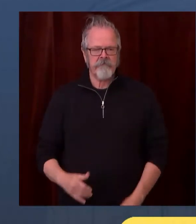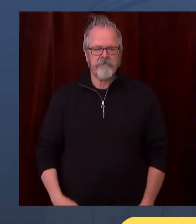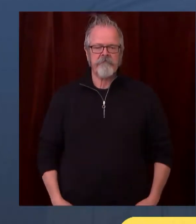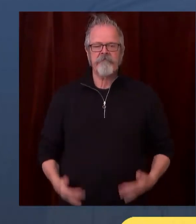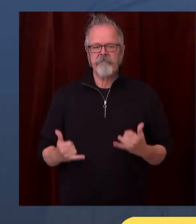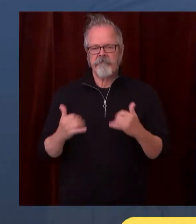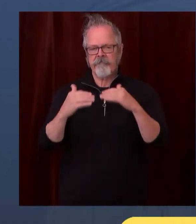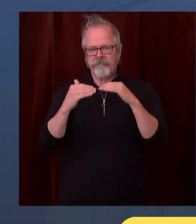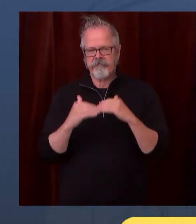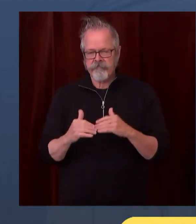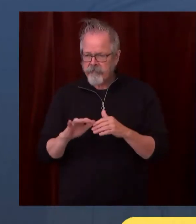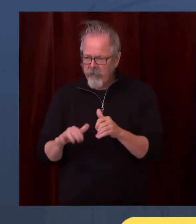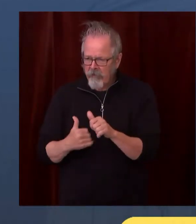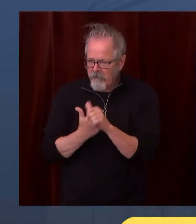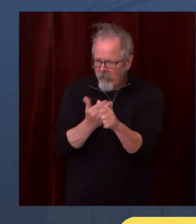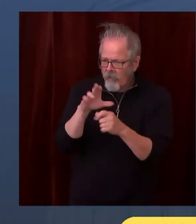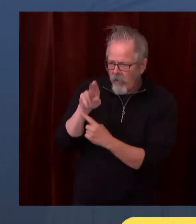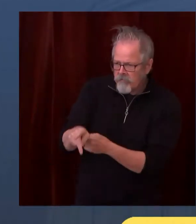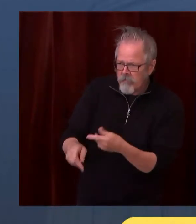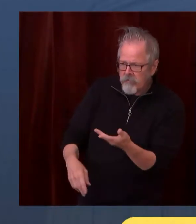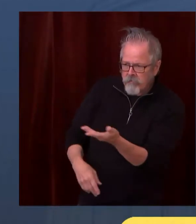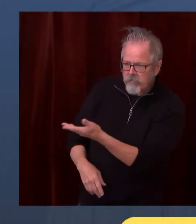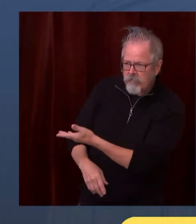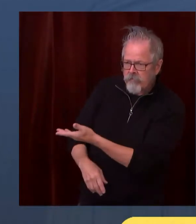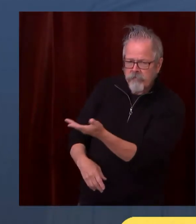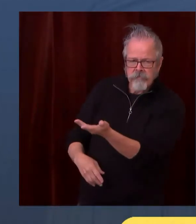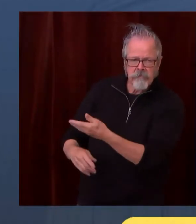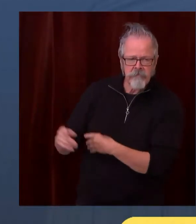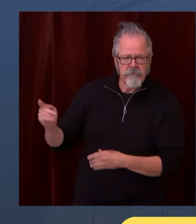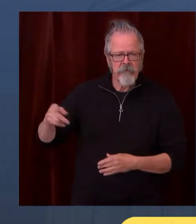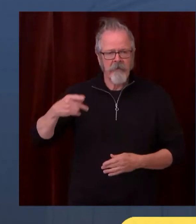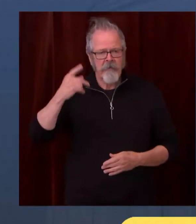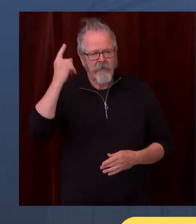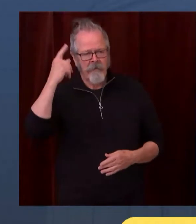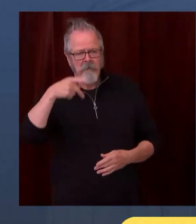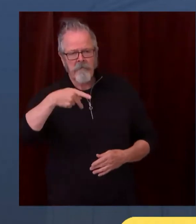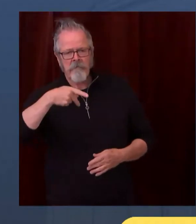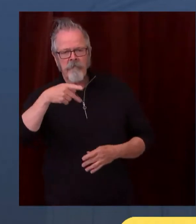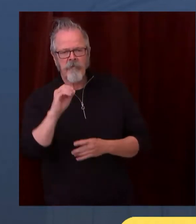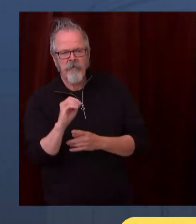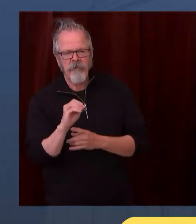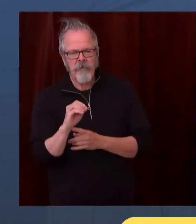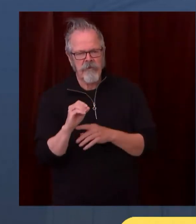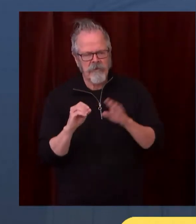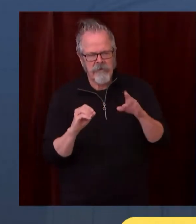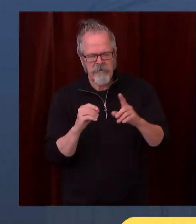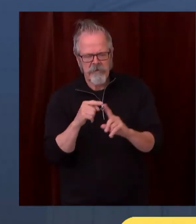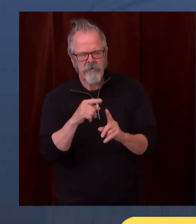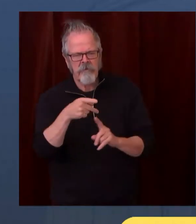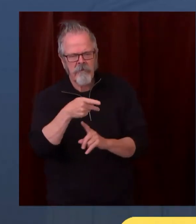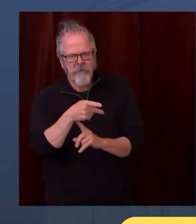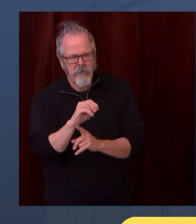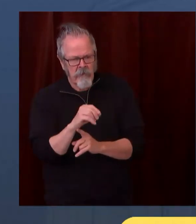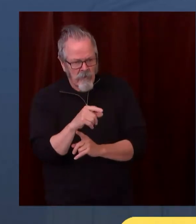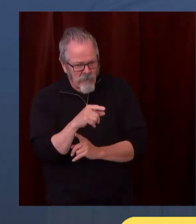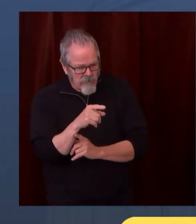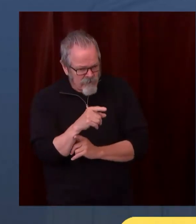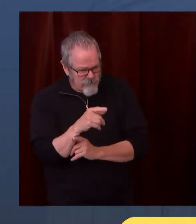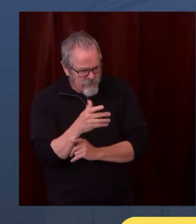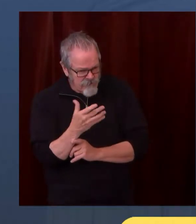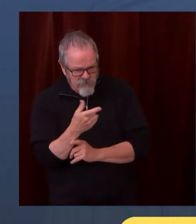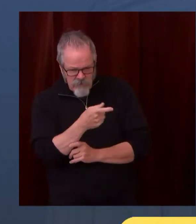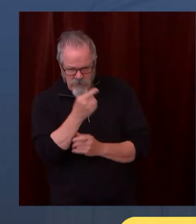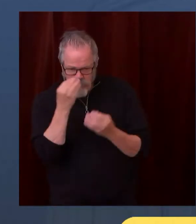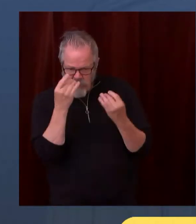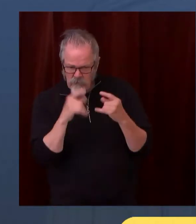executive orders on adding more drop boxes or other action ahead of the election? We will consider options like that. We've not made any decisions